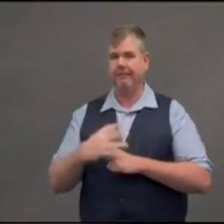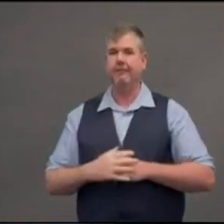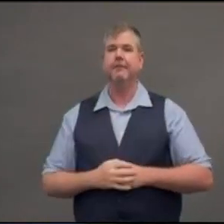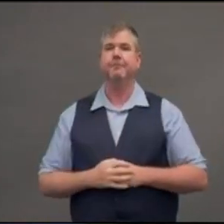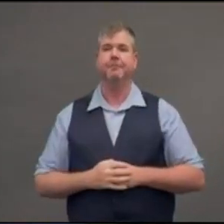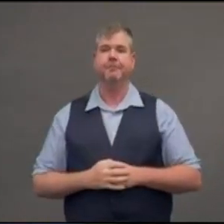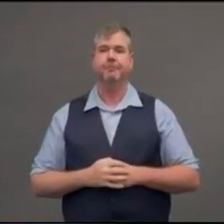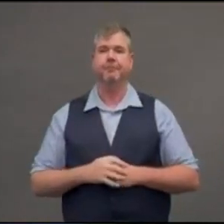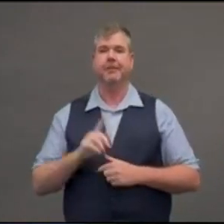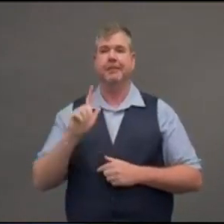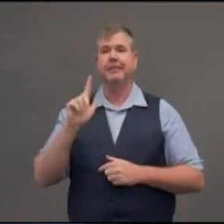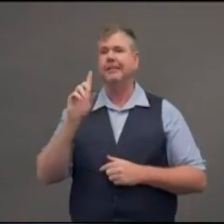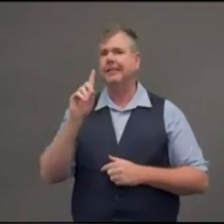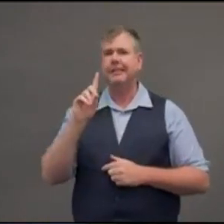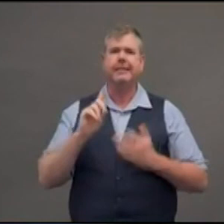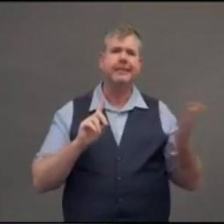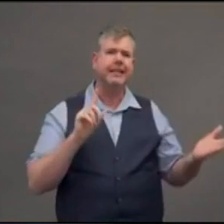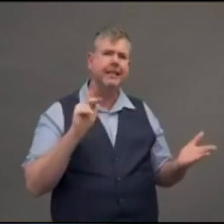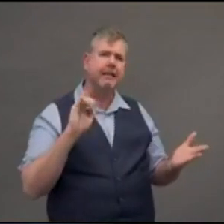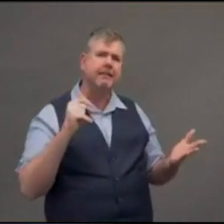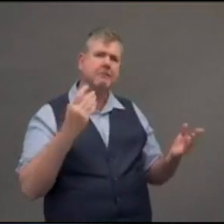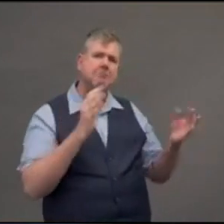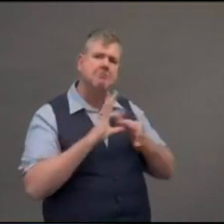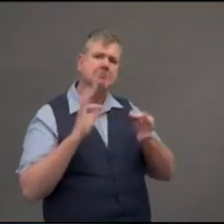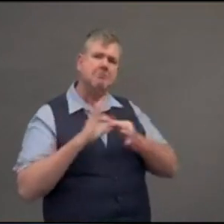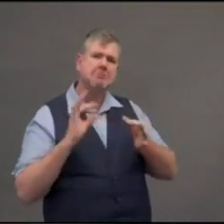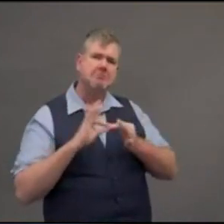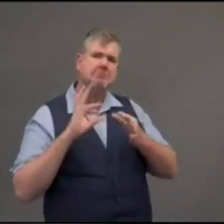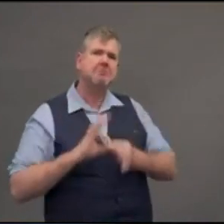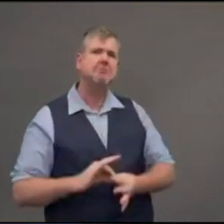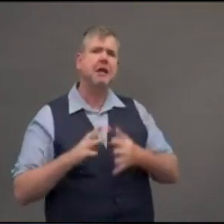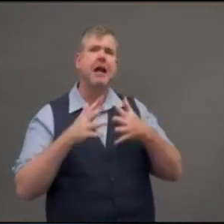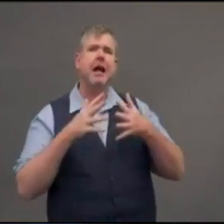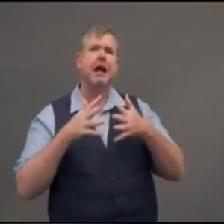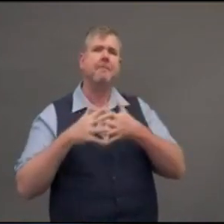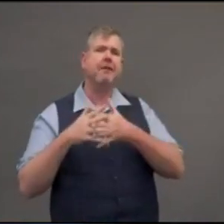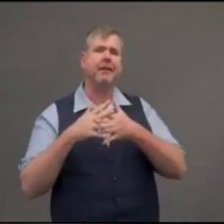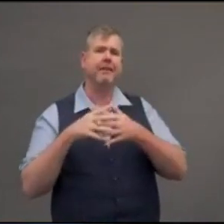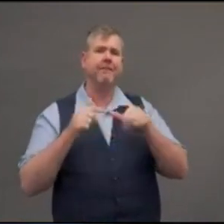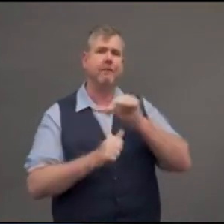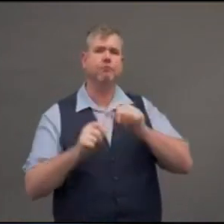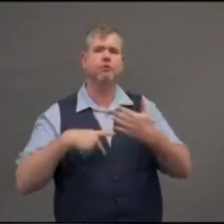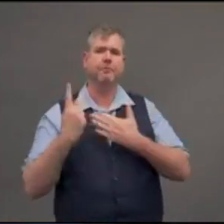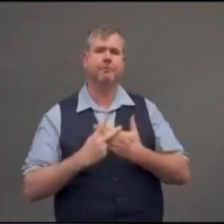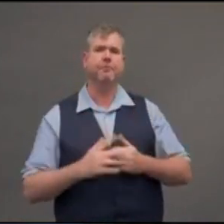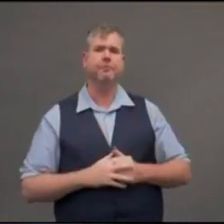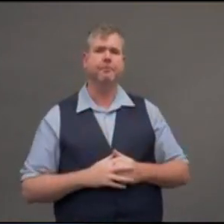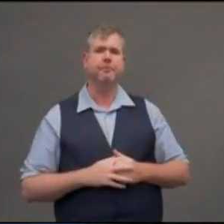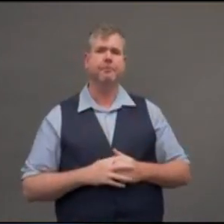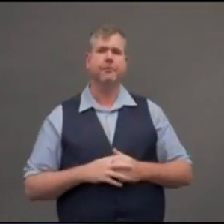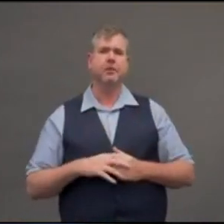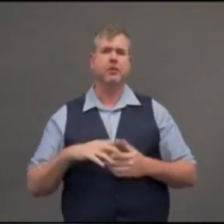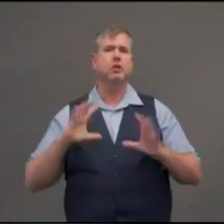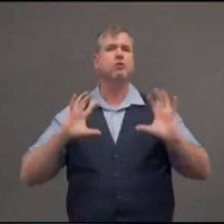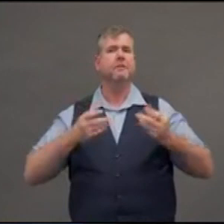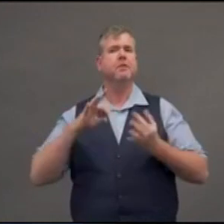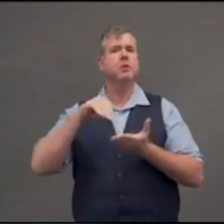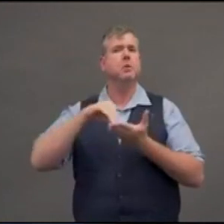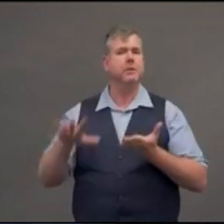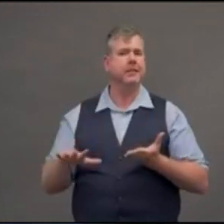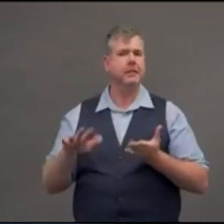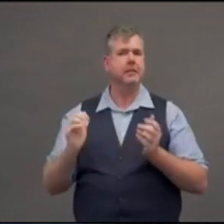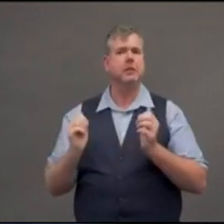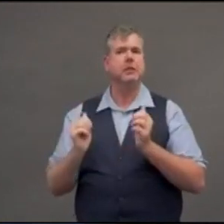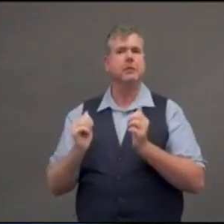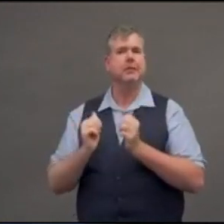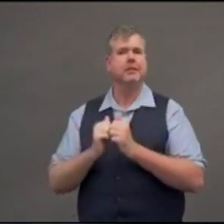The New American Fellows program is a cohort of students with immigrant backgrounds. So I want to start, tell me, how